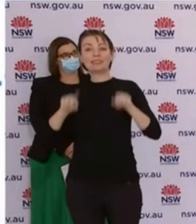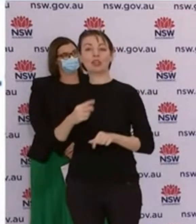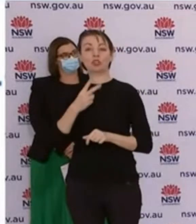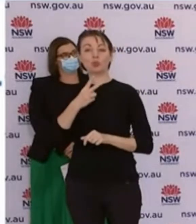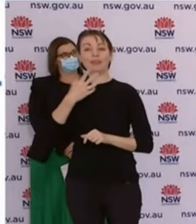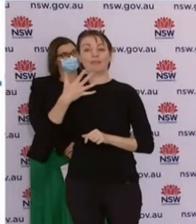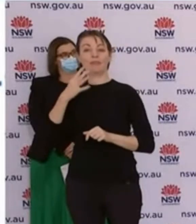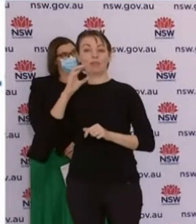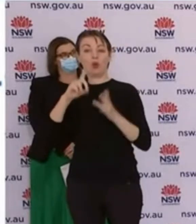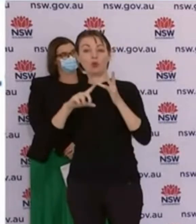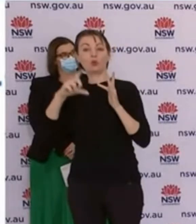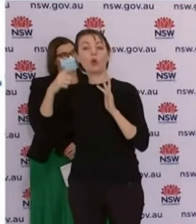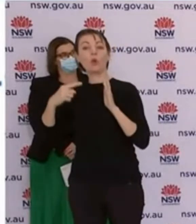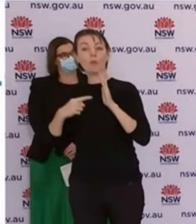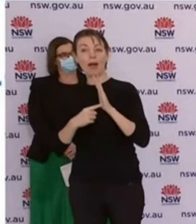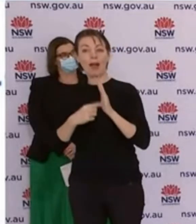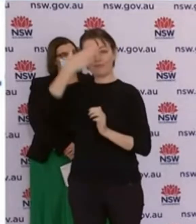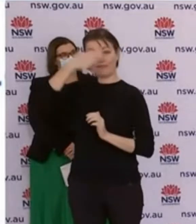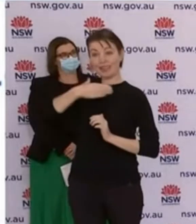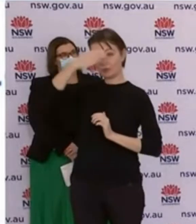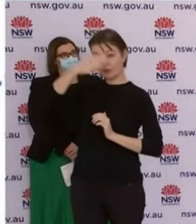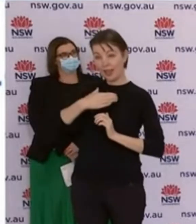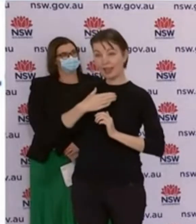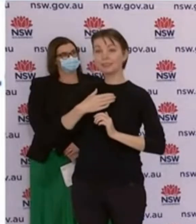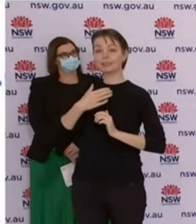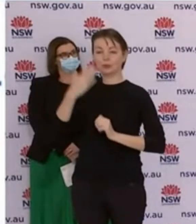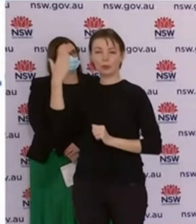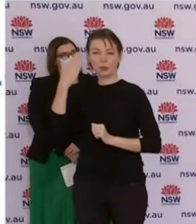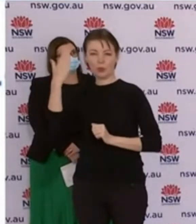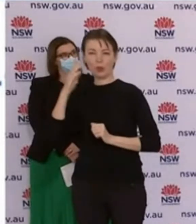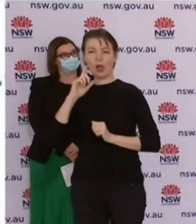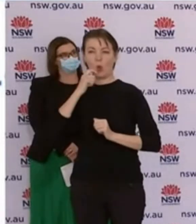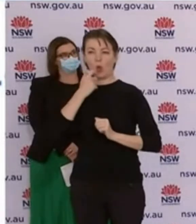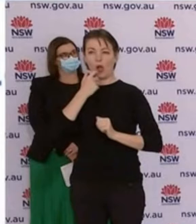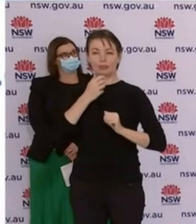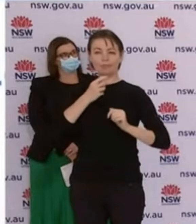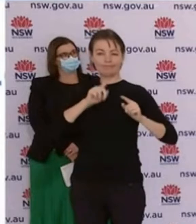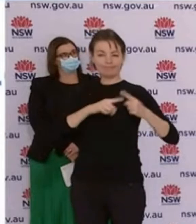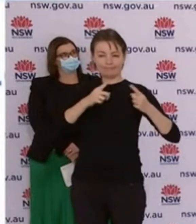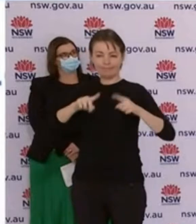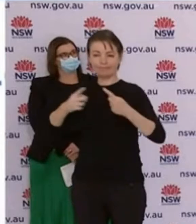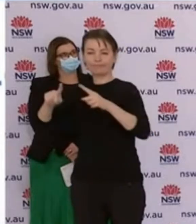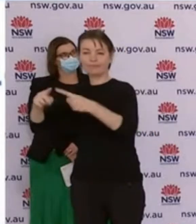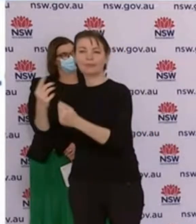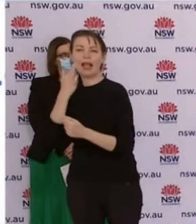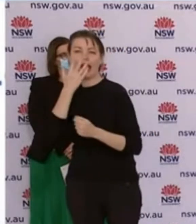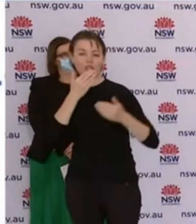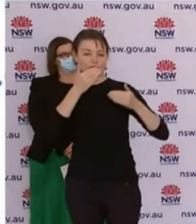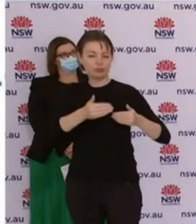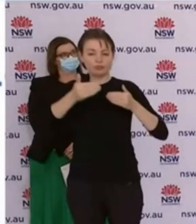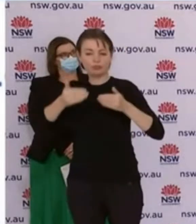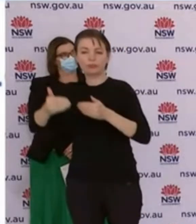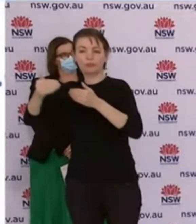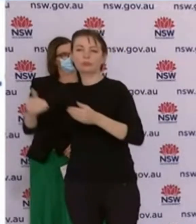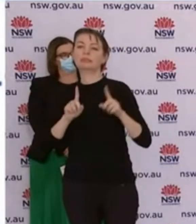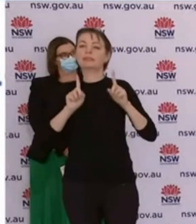the 25th. It'll be staggered with kindy and year 1 starting, and then progressively